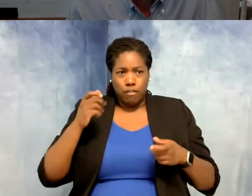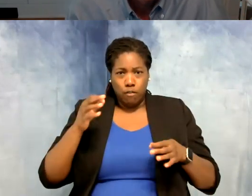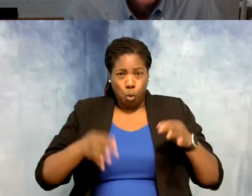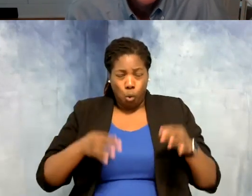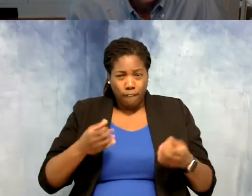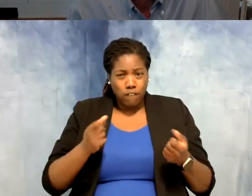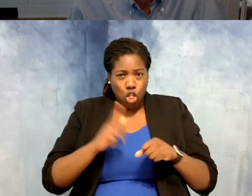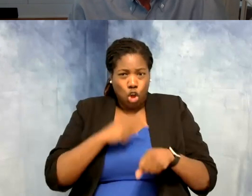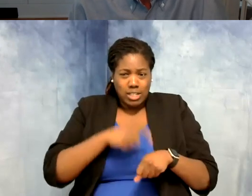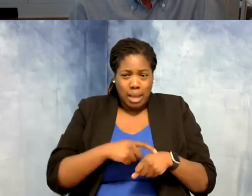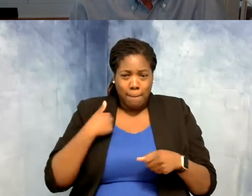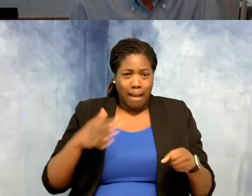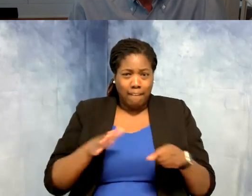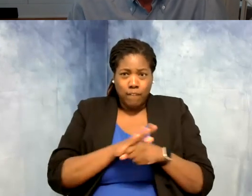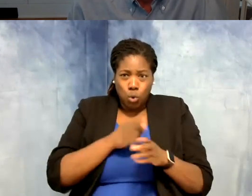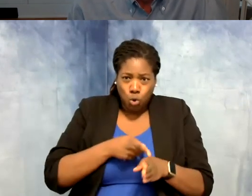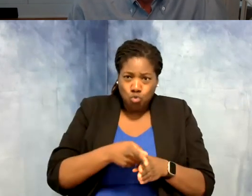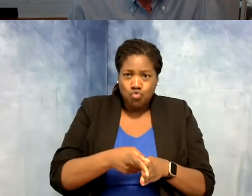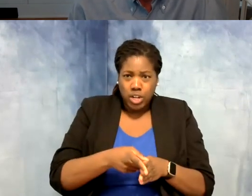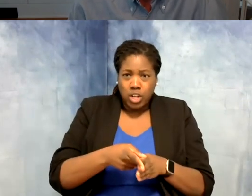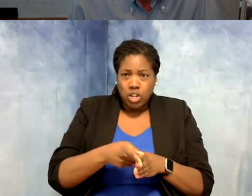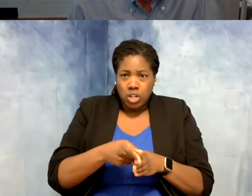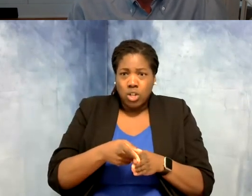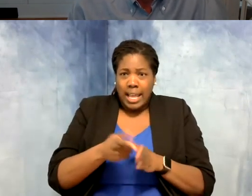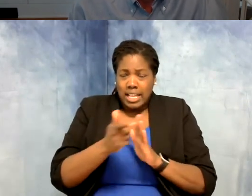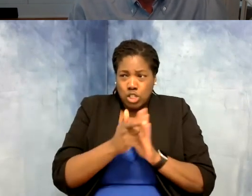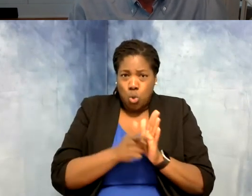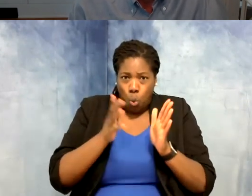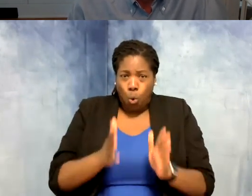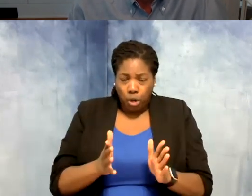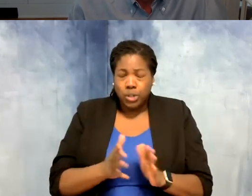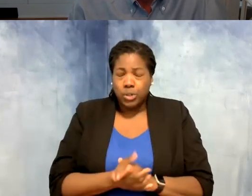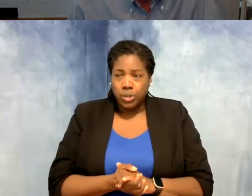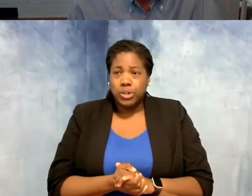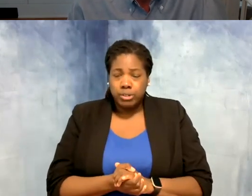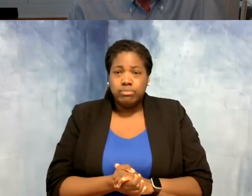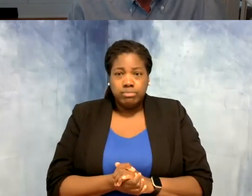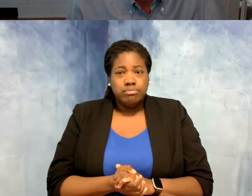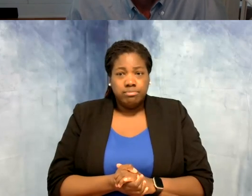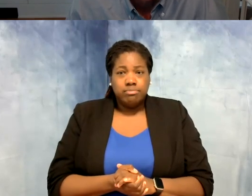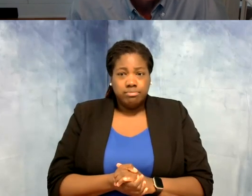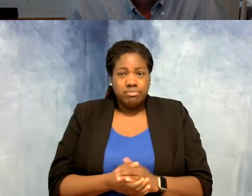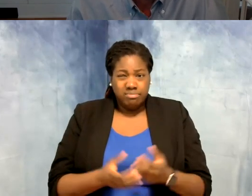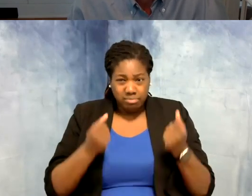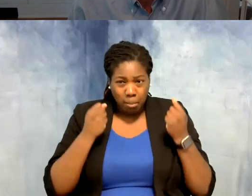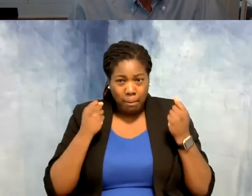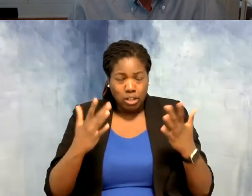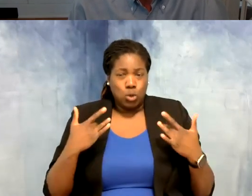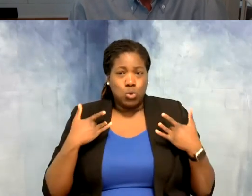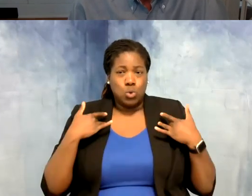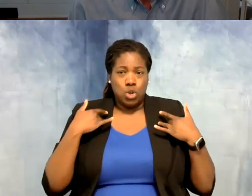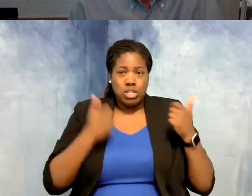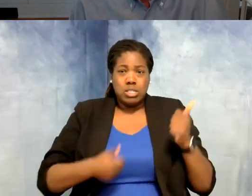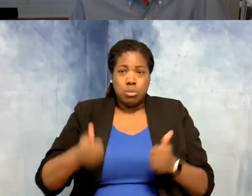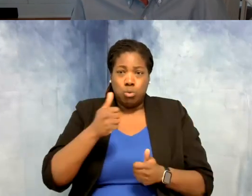time, pretty much my entire career as a lawyer. We've had a majority conservative Supreme